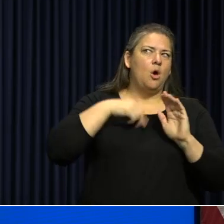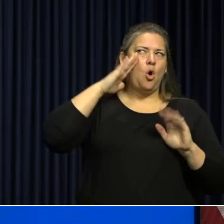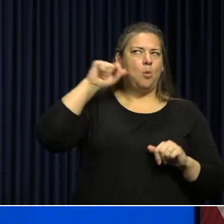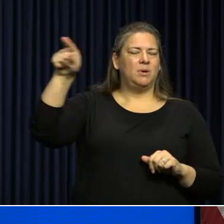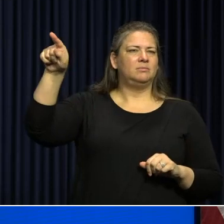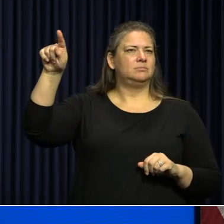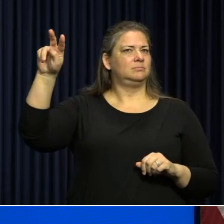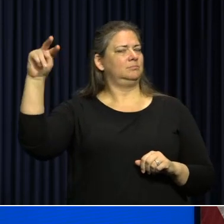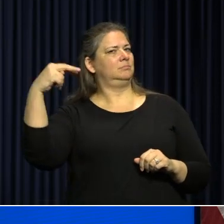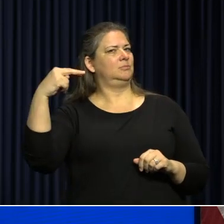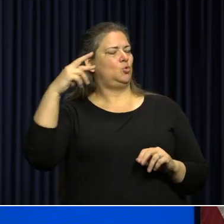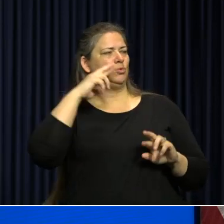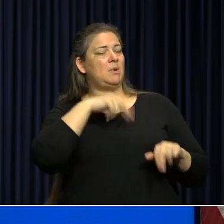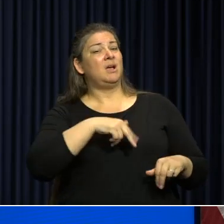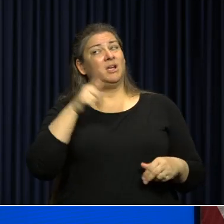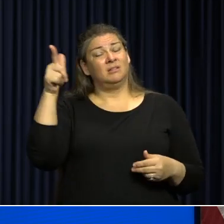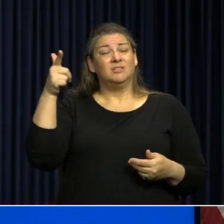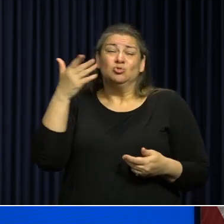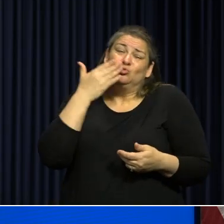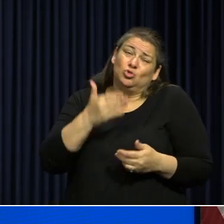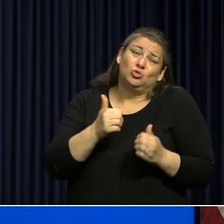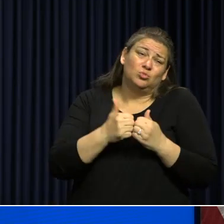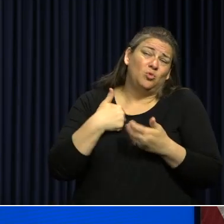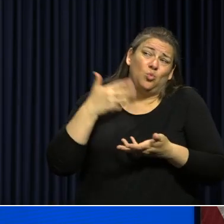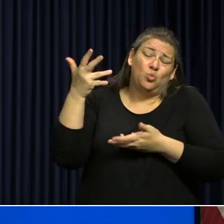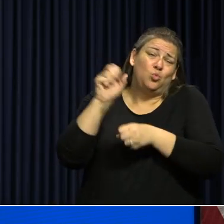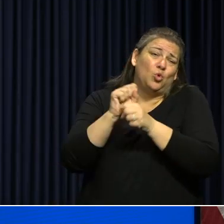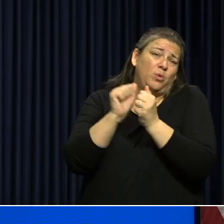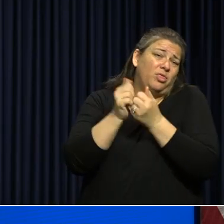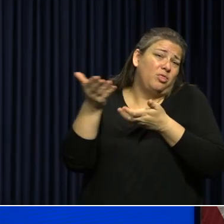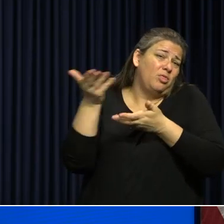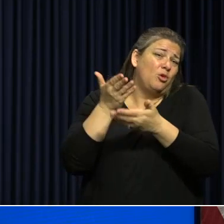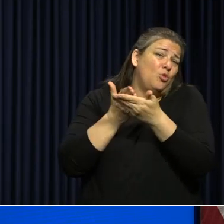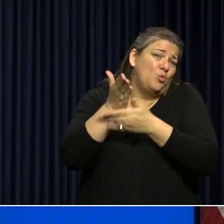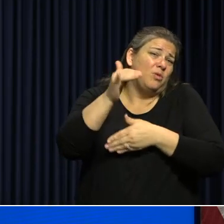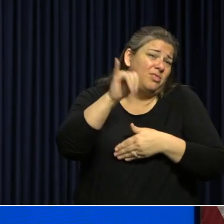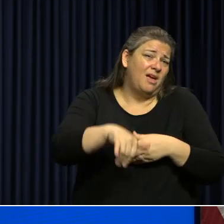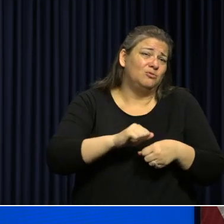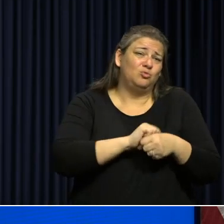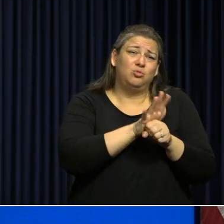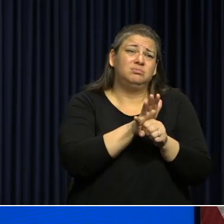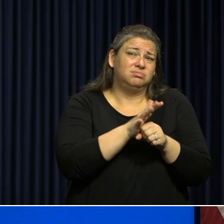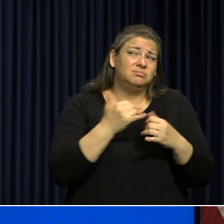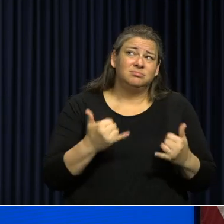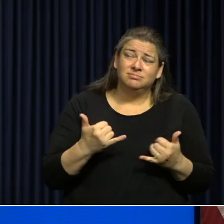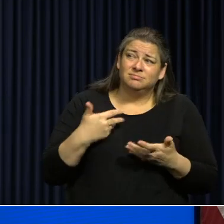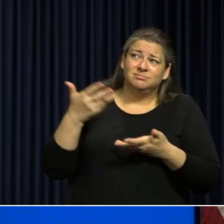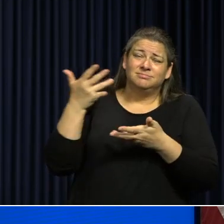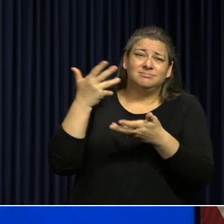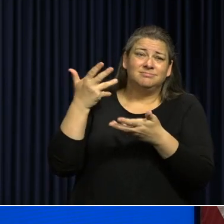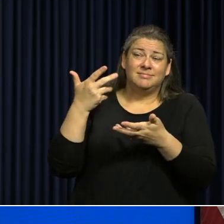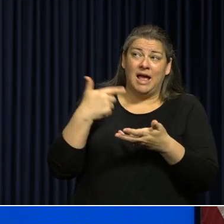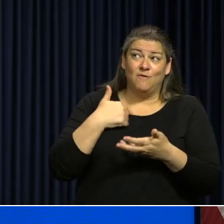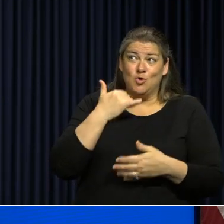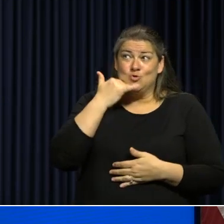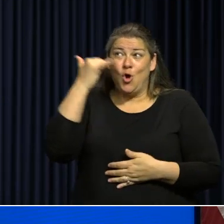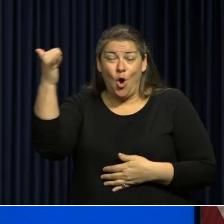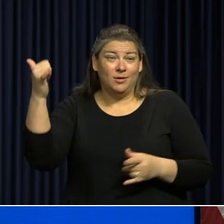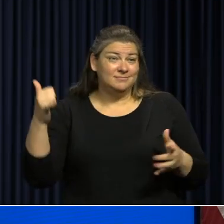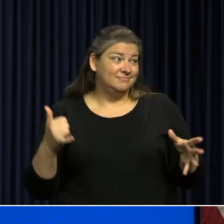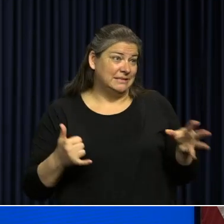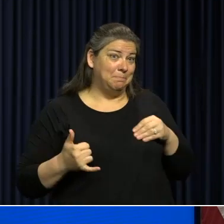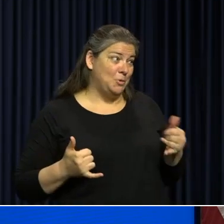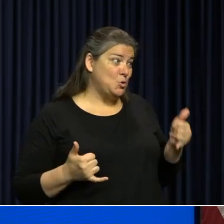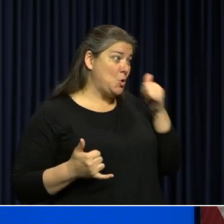And he's been good to work with through this coronavirus, and he's taken my calls when we've talked, and